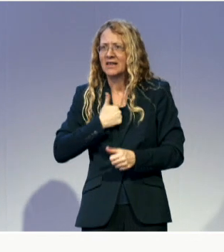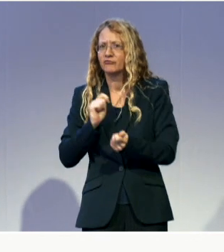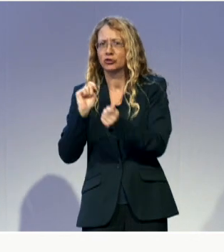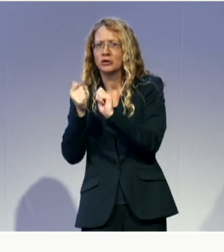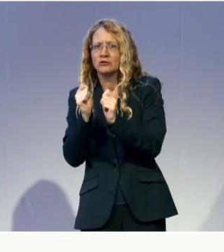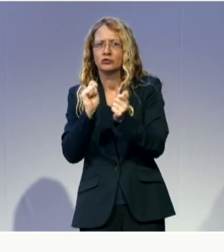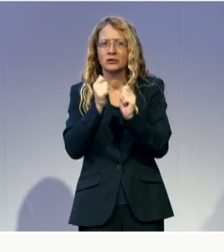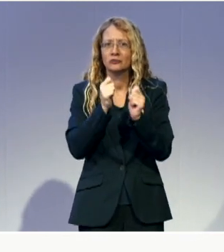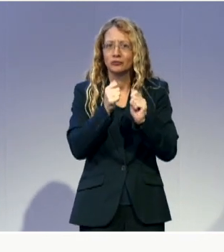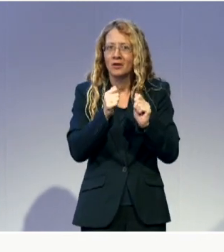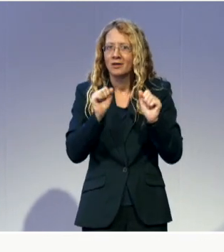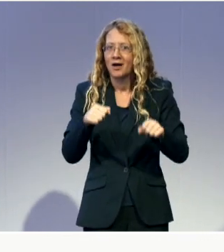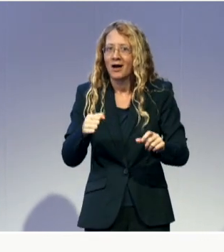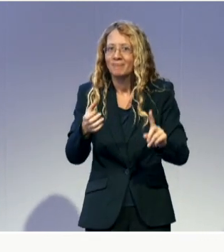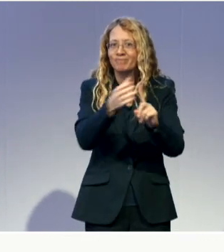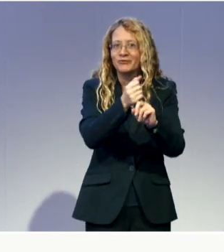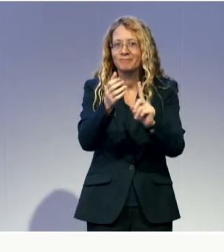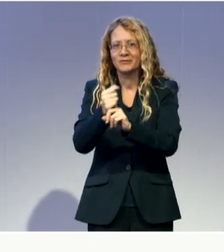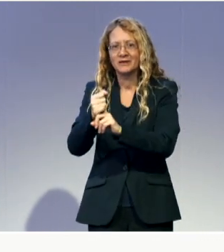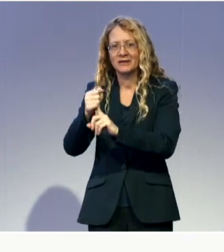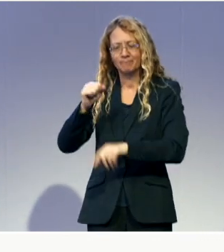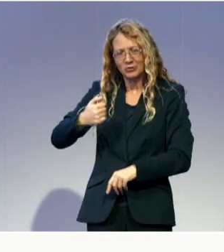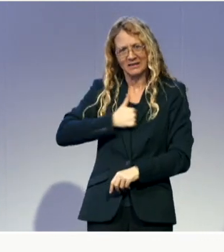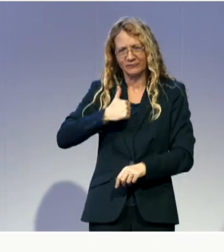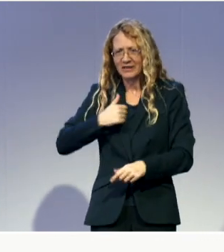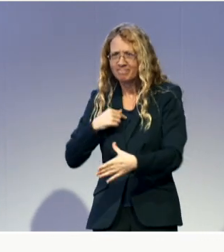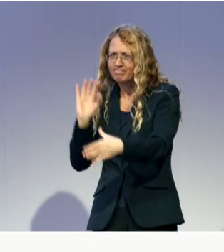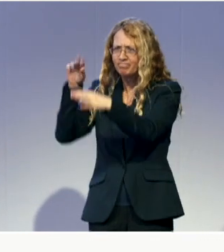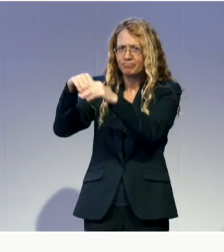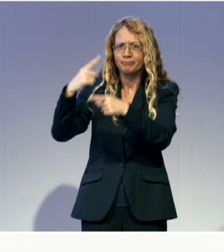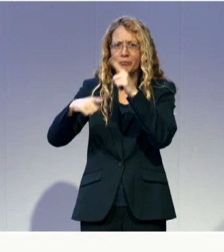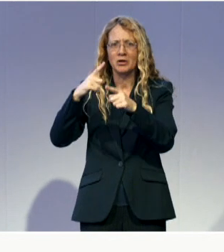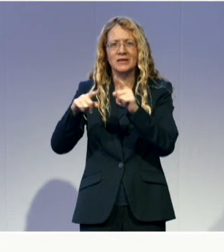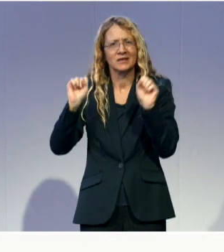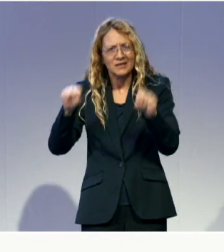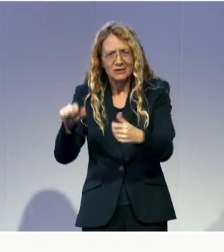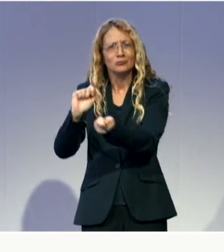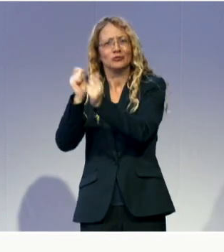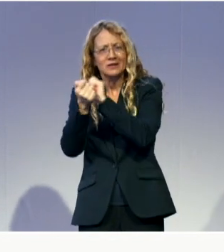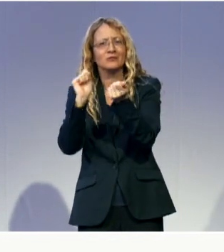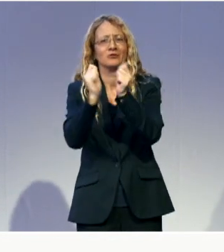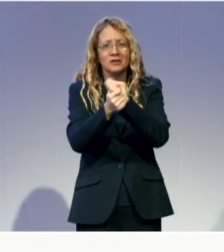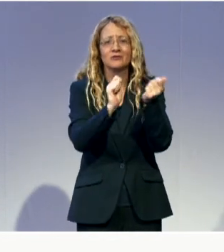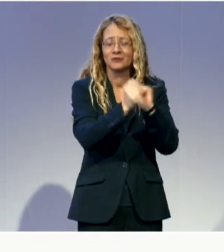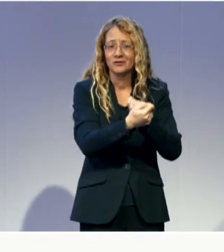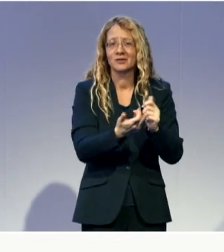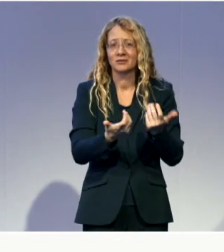shaping policy, and we need to create spaces for people like me to be in